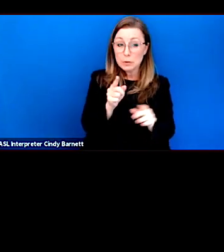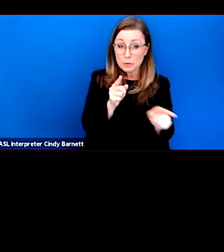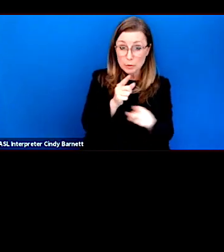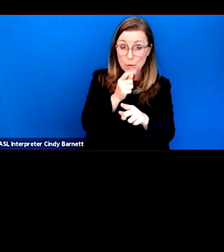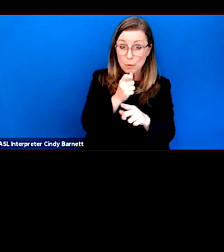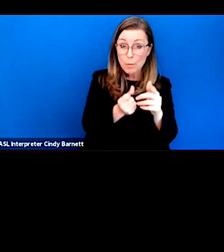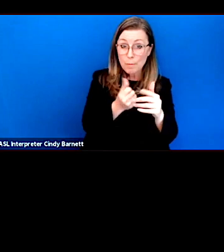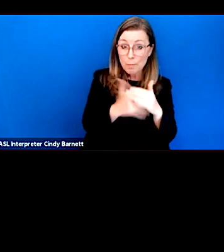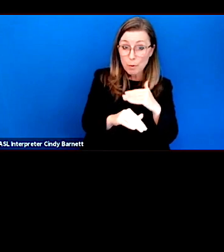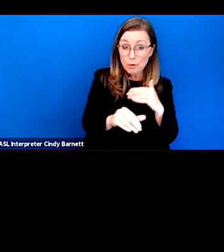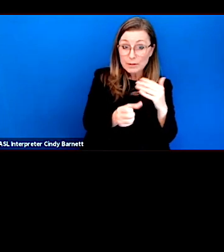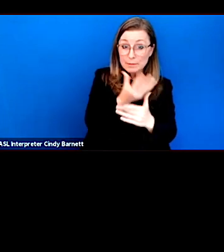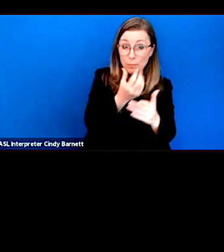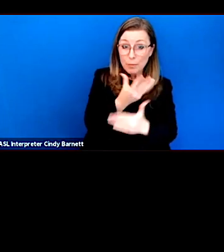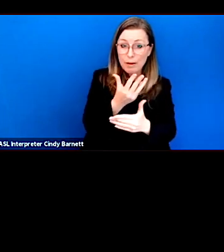cloud develop.